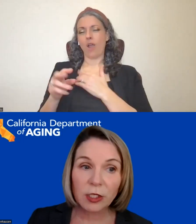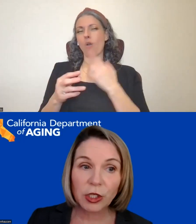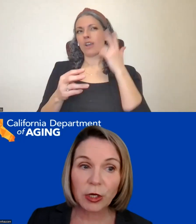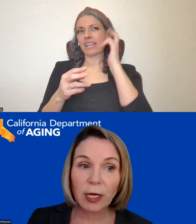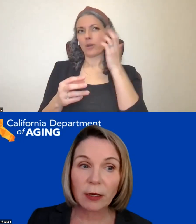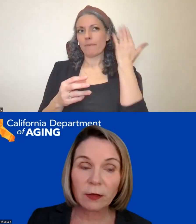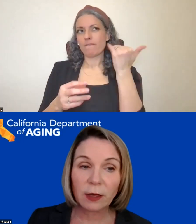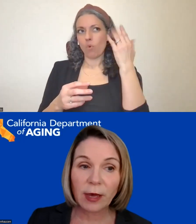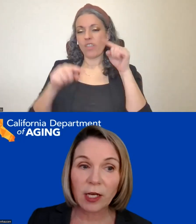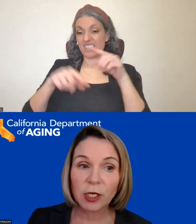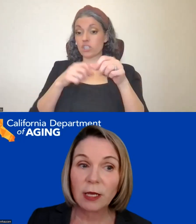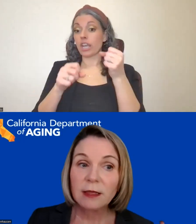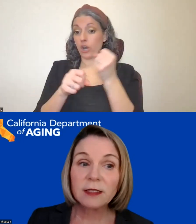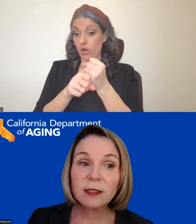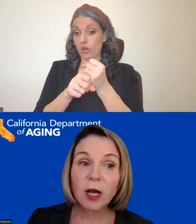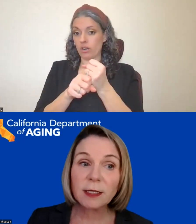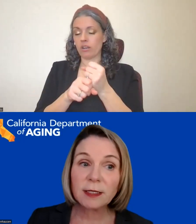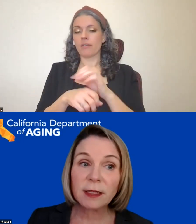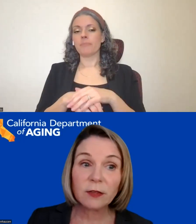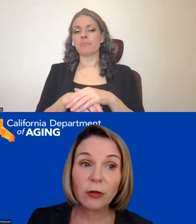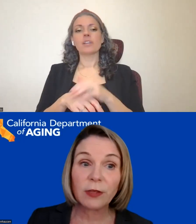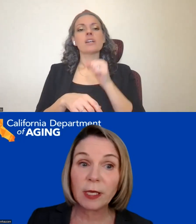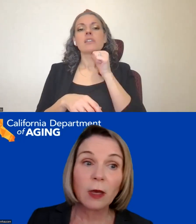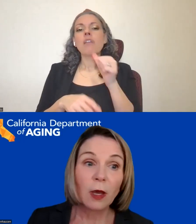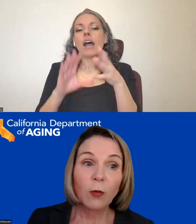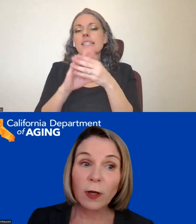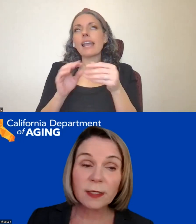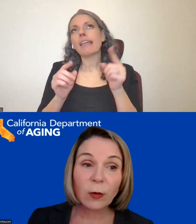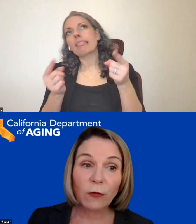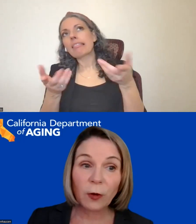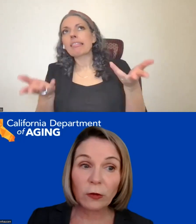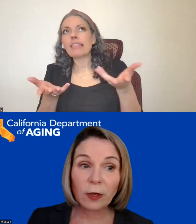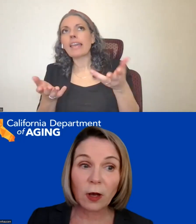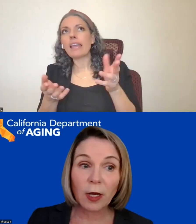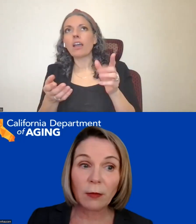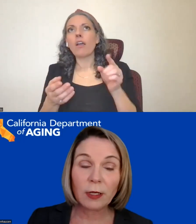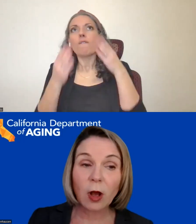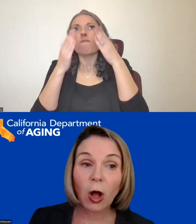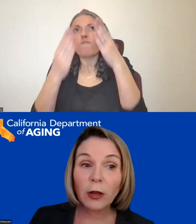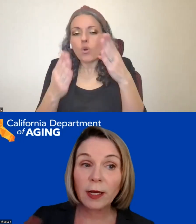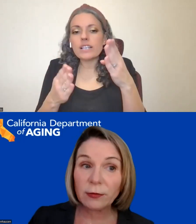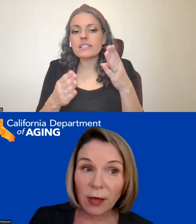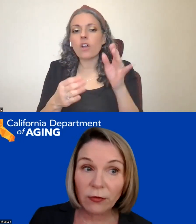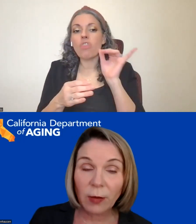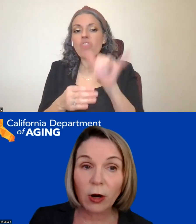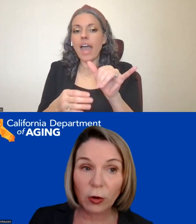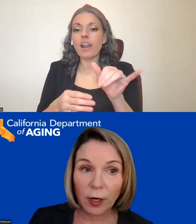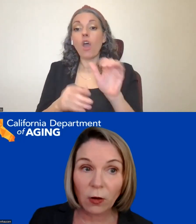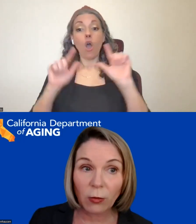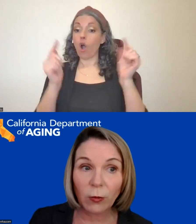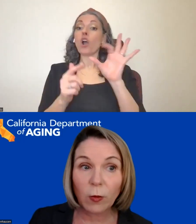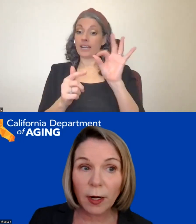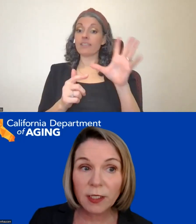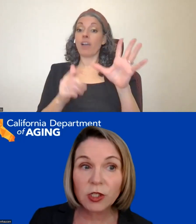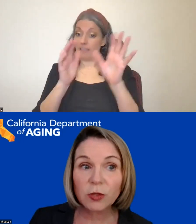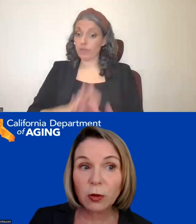this past year and in the Day of Action. This is not to say these are the ones that we're focusing on, and all 95 of them are